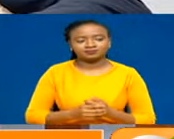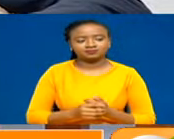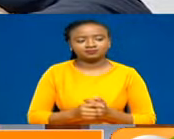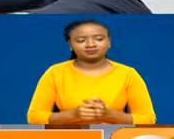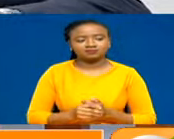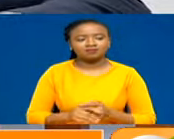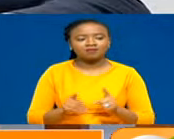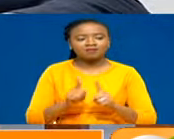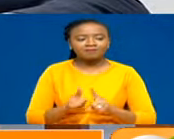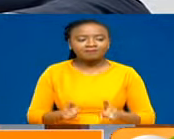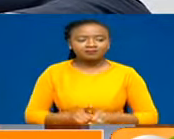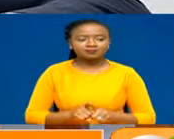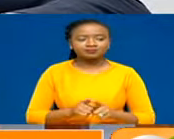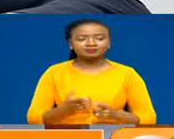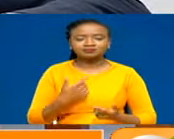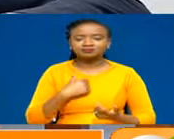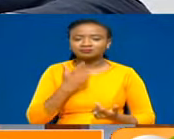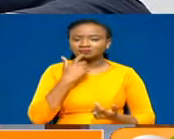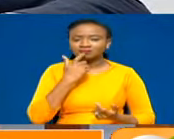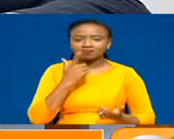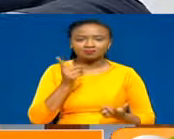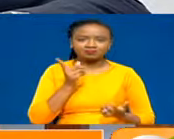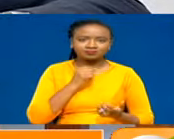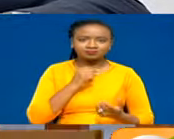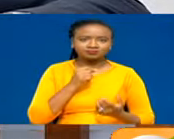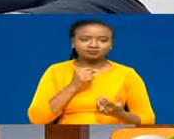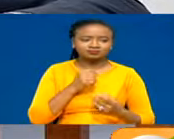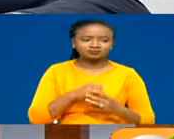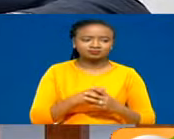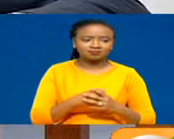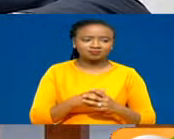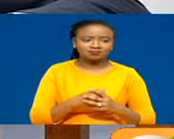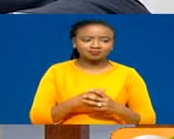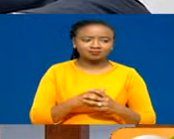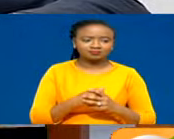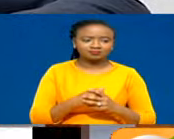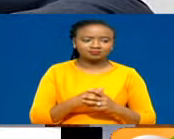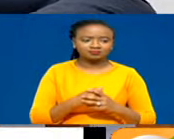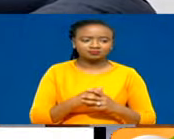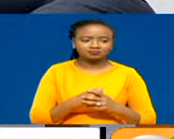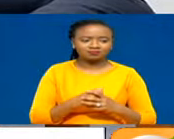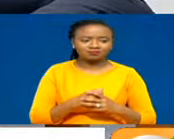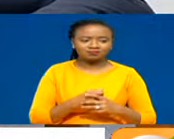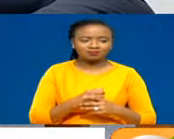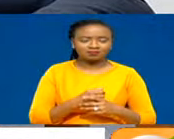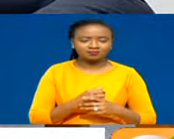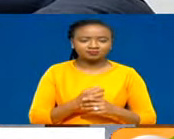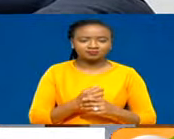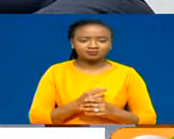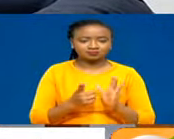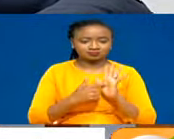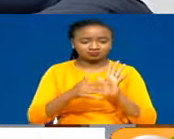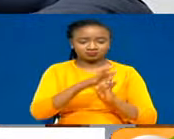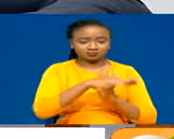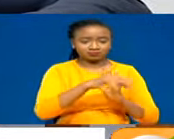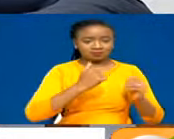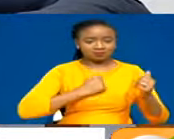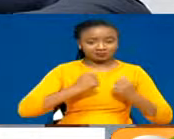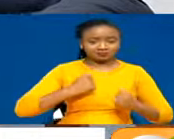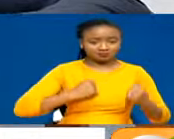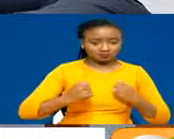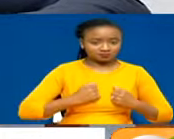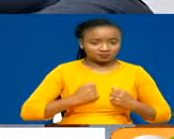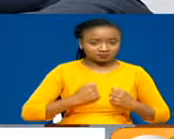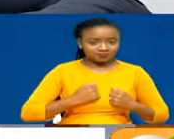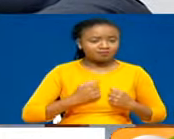as I always said, we see the arena President Kagame built in Rwanda, and now you